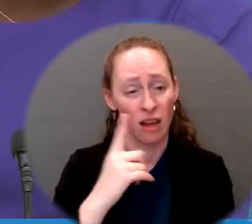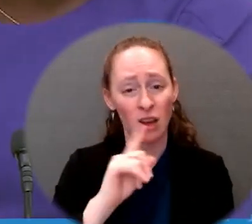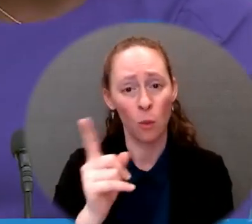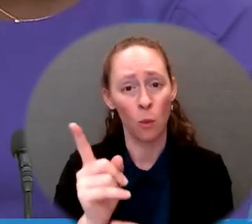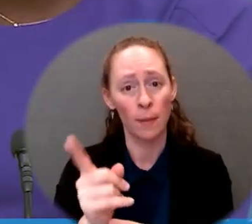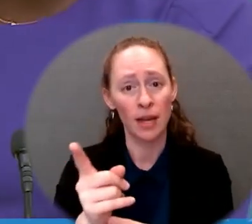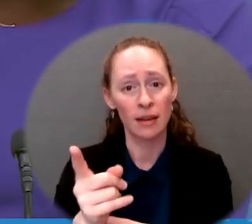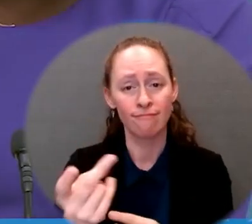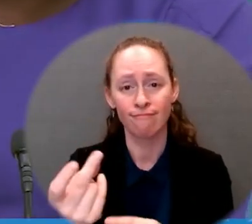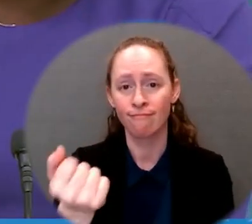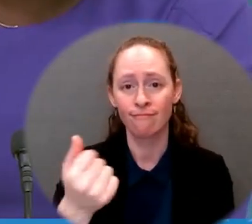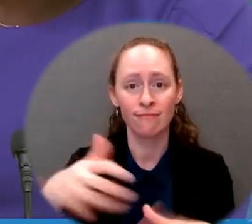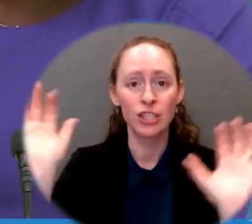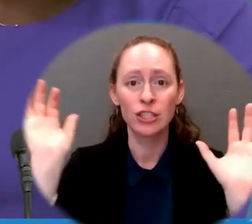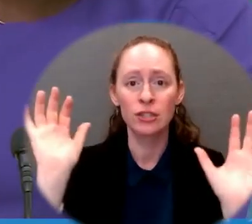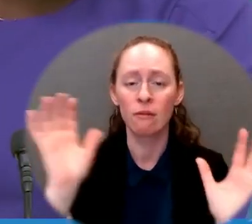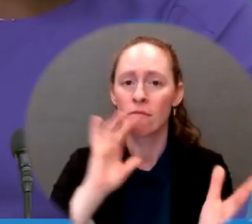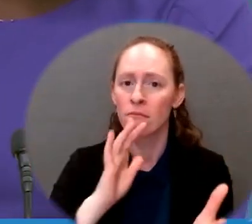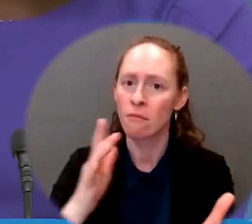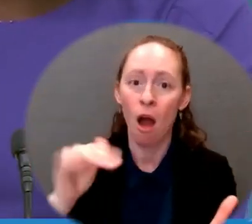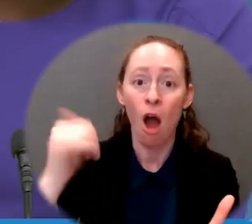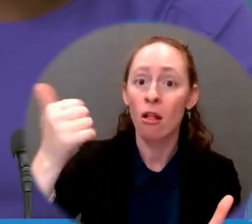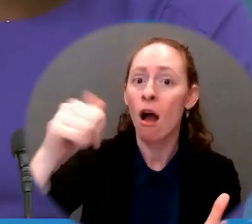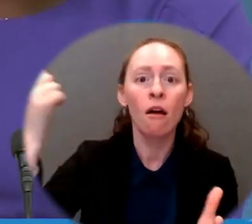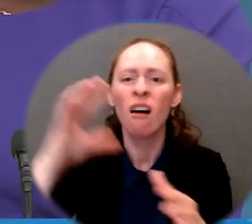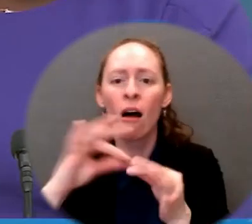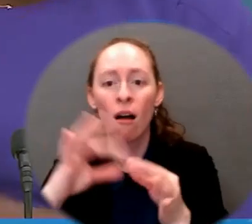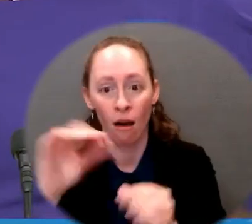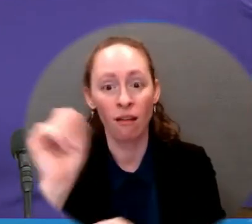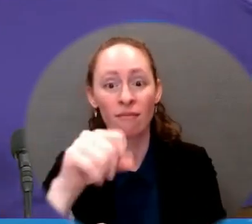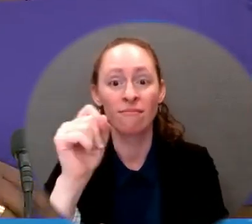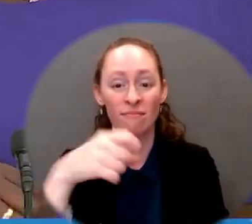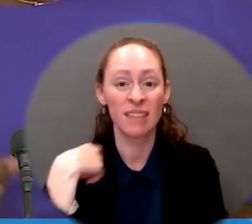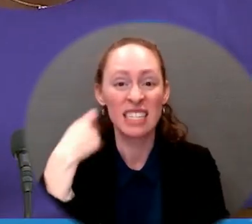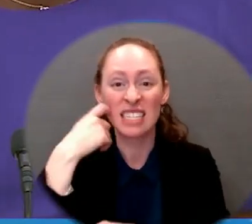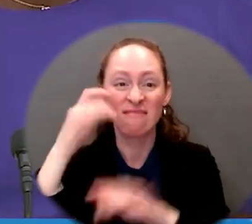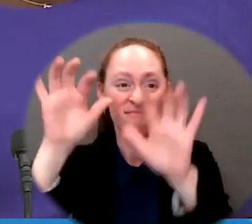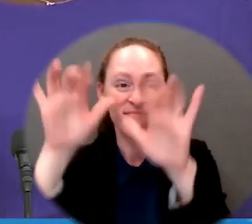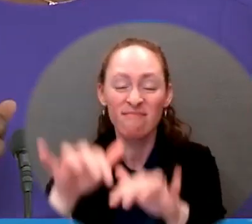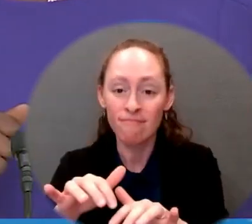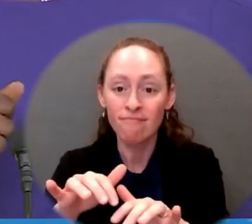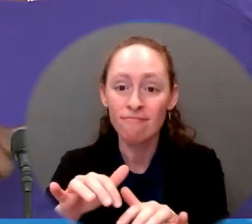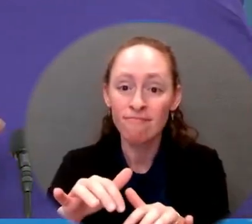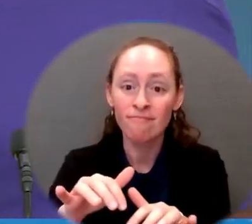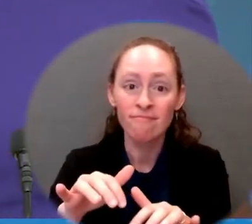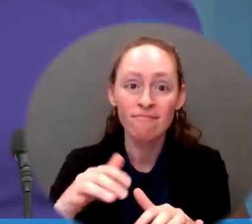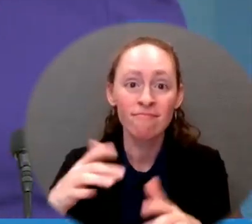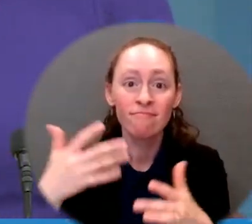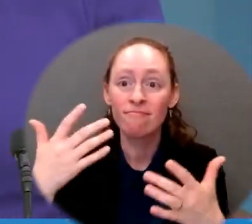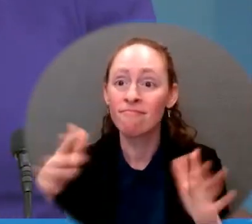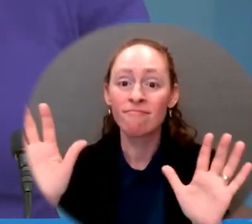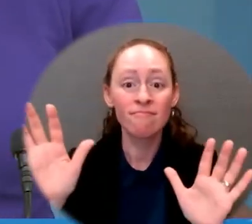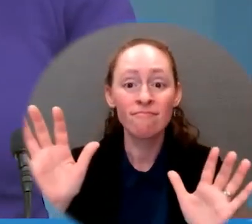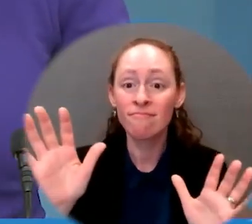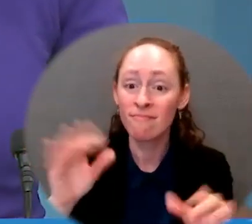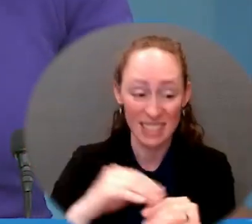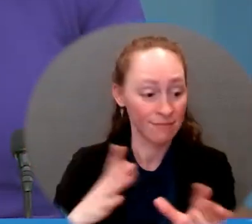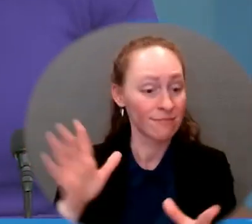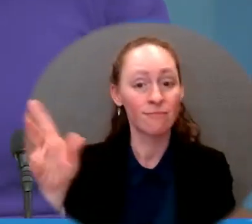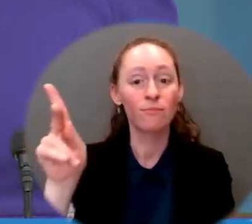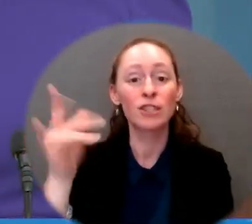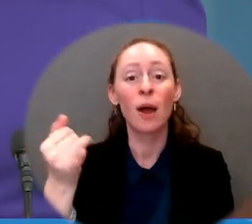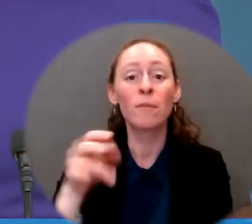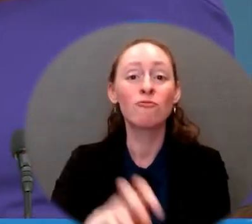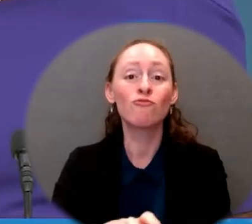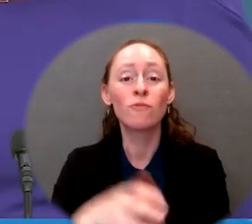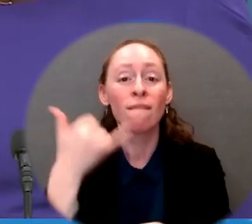Took maybe 60 seconds. That's a quote. Another said, and I quote, "I just filled out the student loan forgiveness form in about 1 minute on my